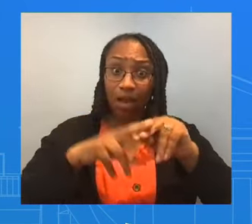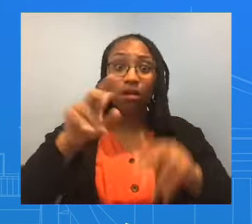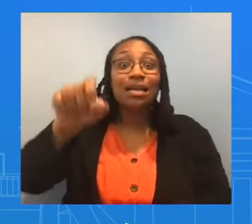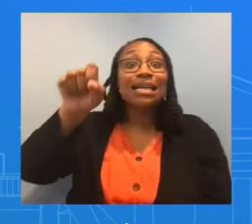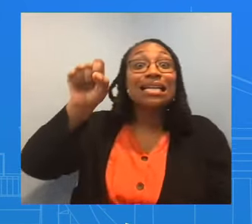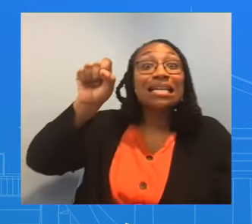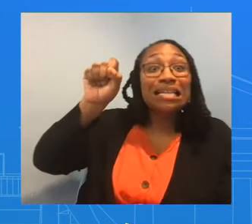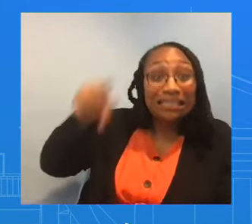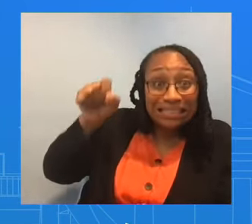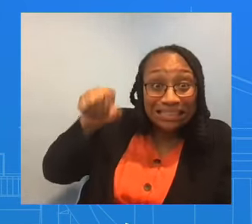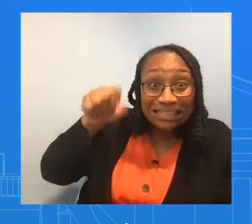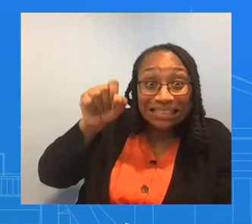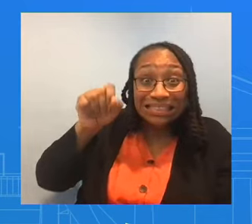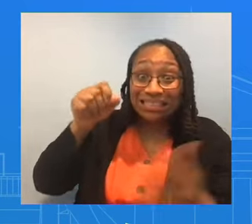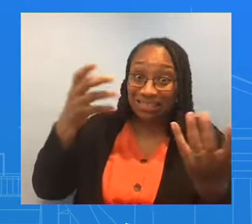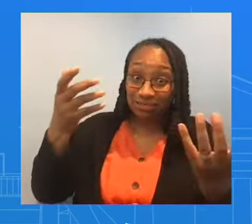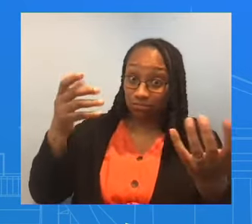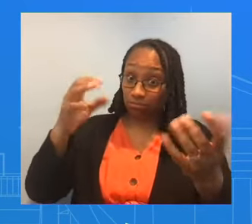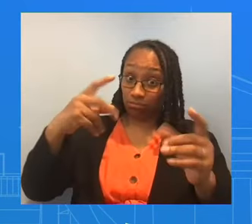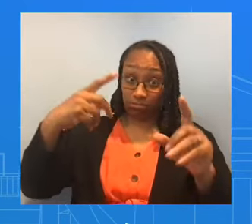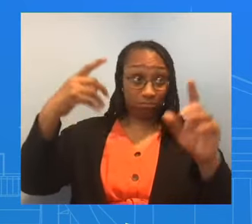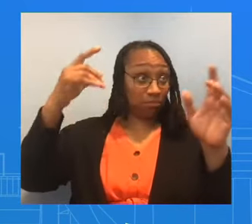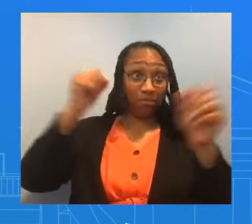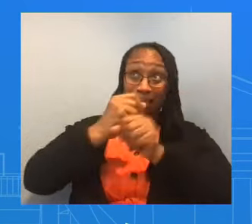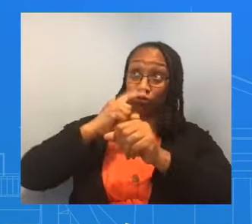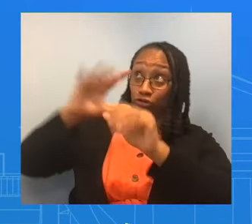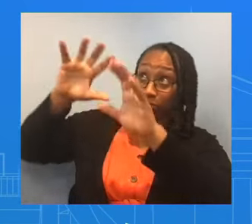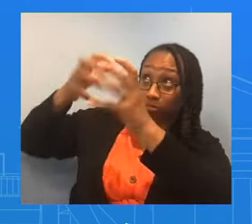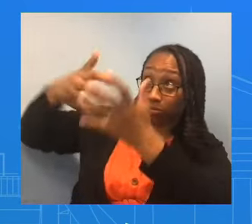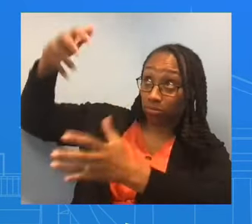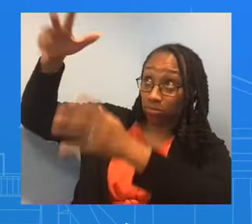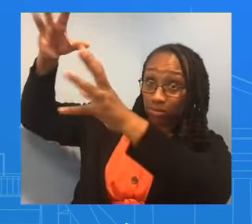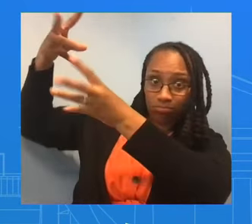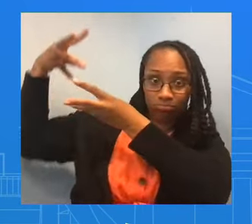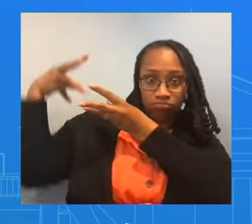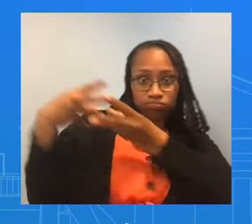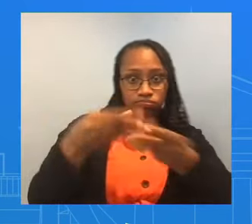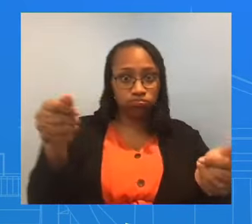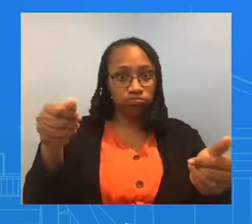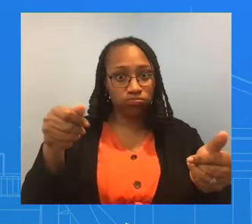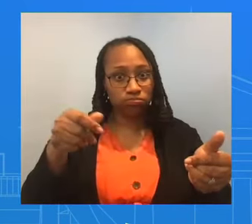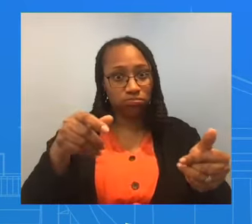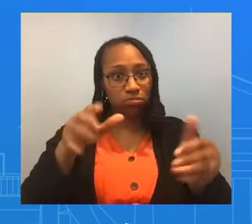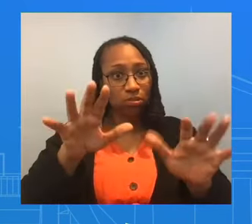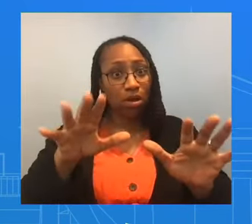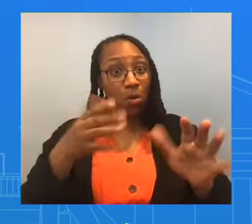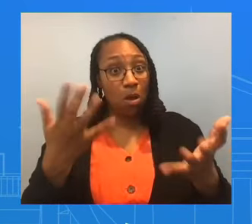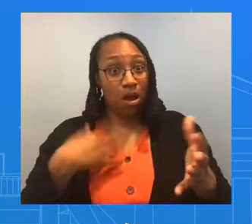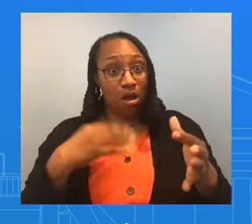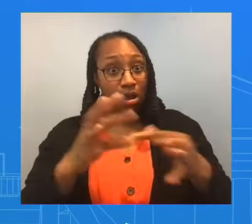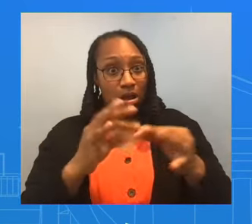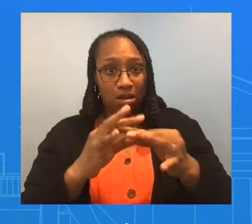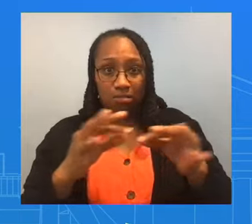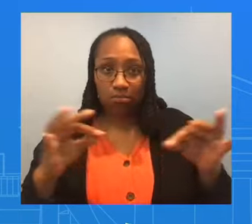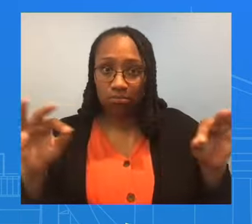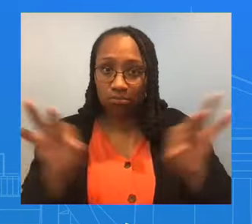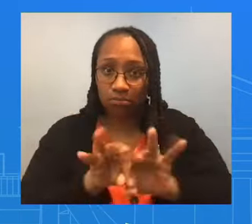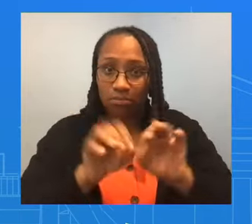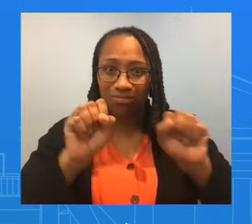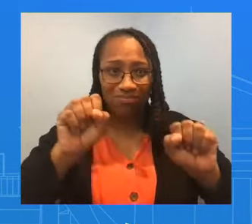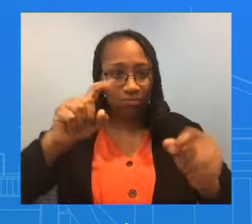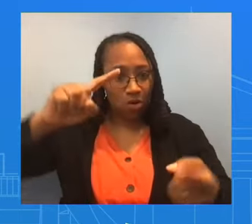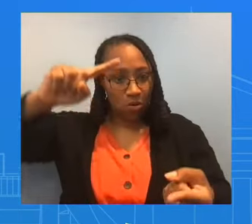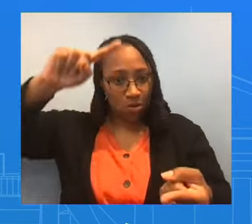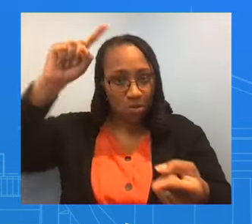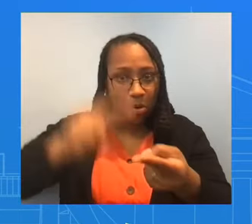we say those things in conjunction, because we think that's how you really move forward with some type of, with that type of policy in